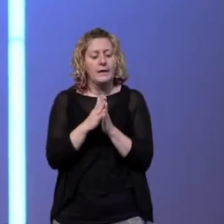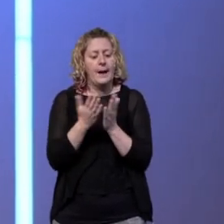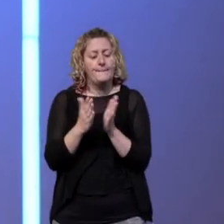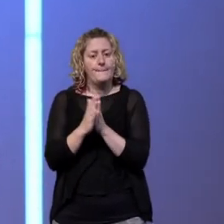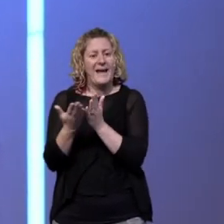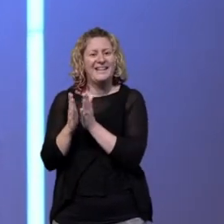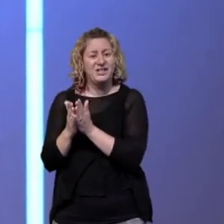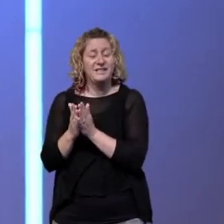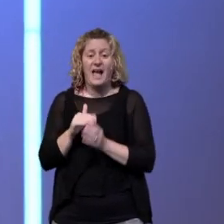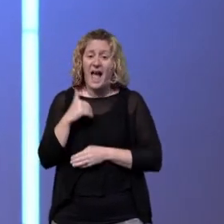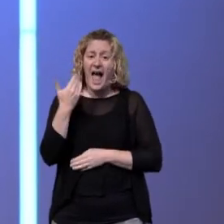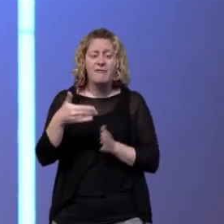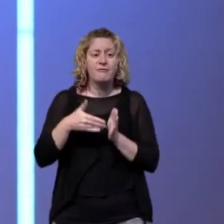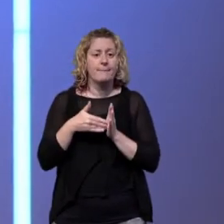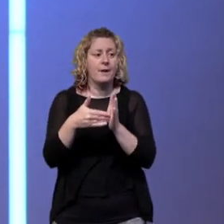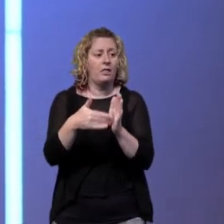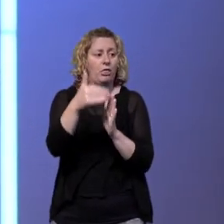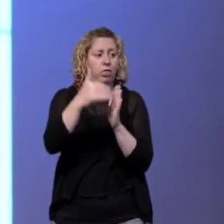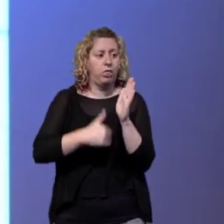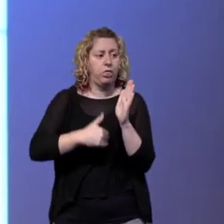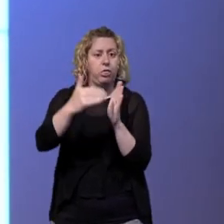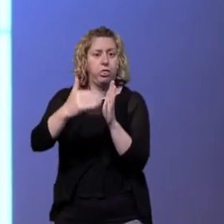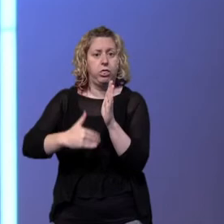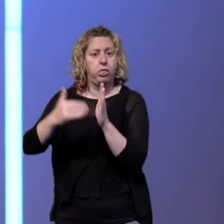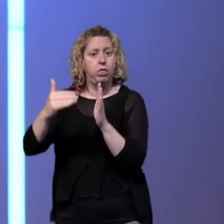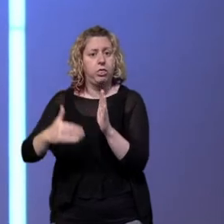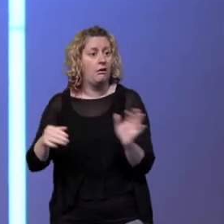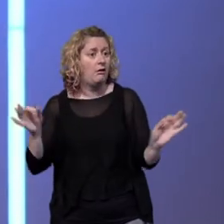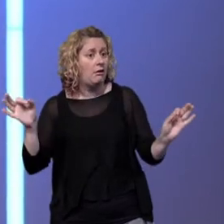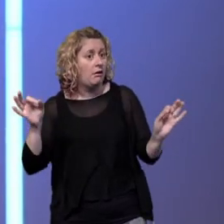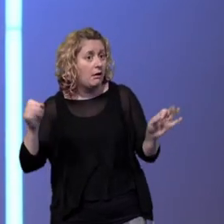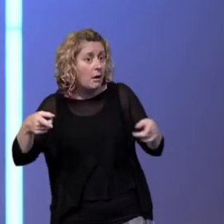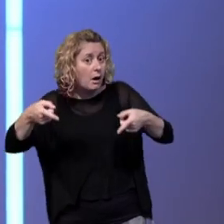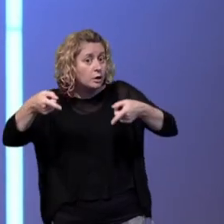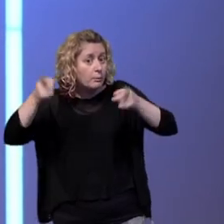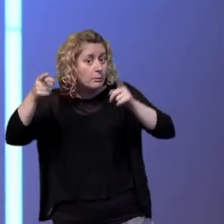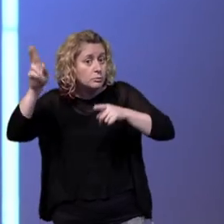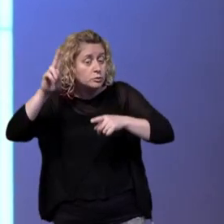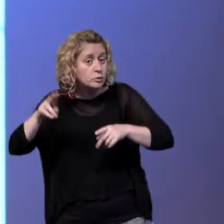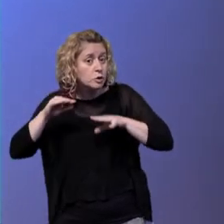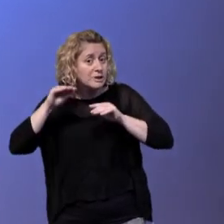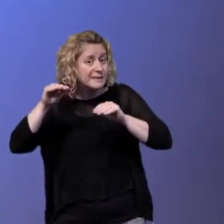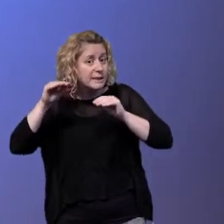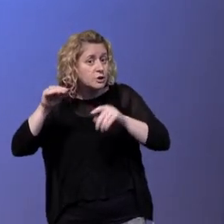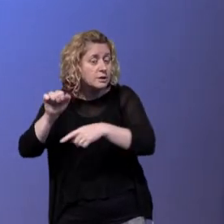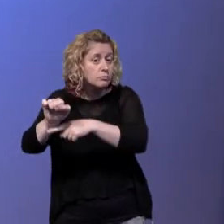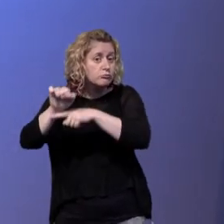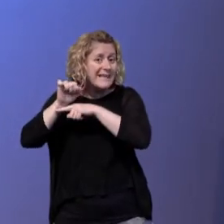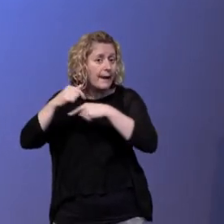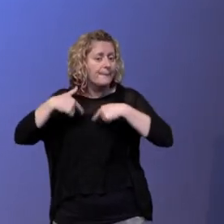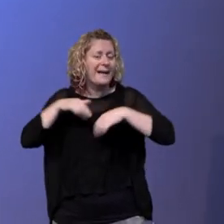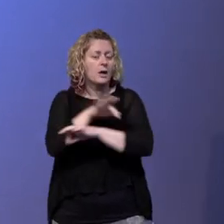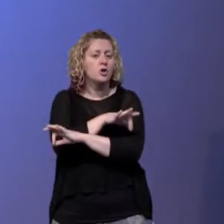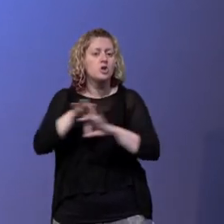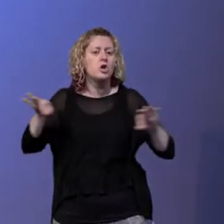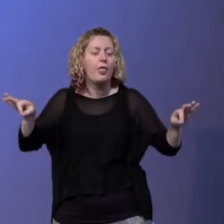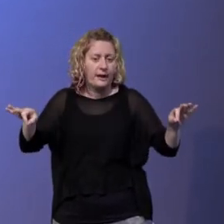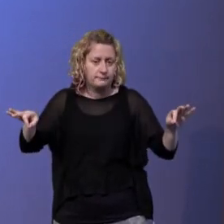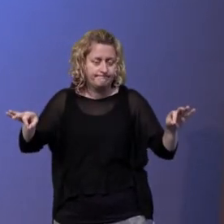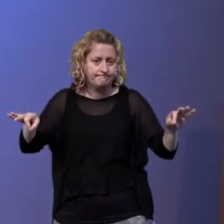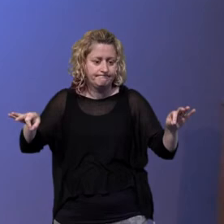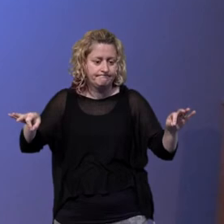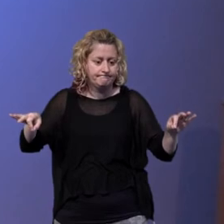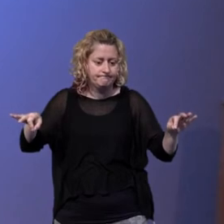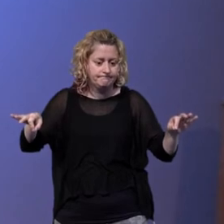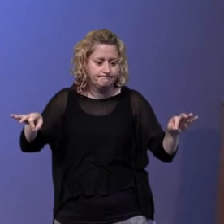would come out each month. Nothing done to protect me by the authorities. Now, what I'm saying is that put into my head an